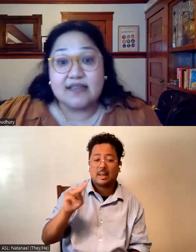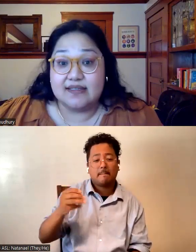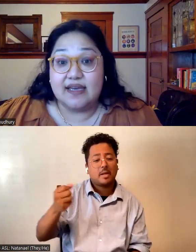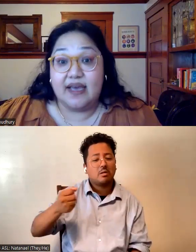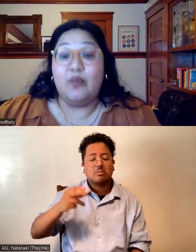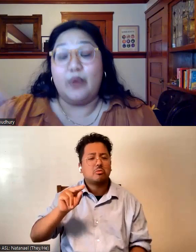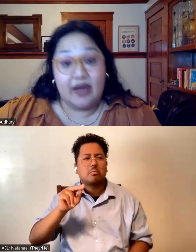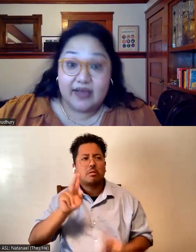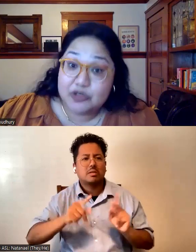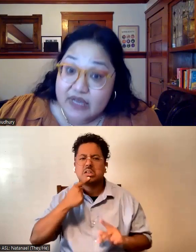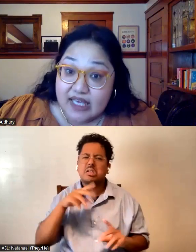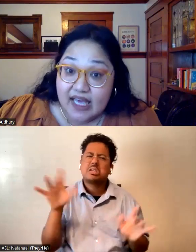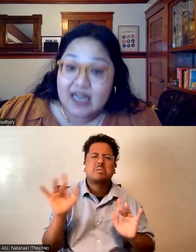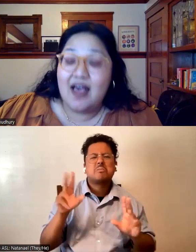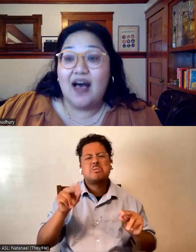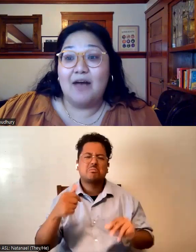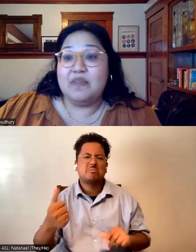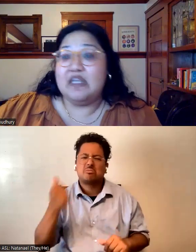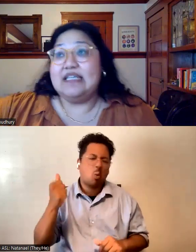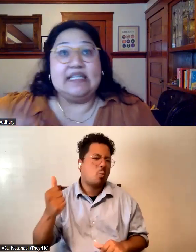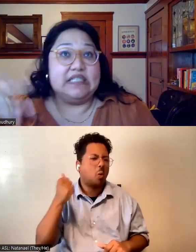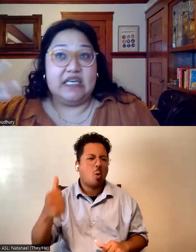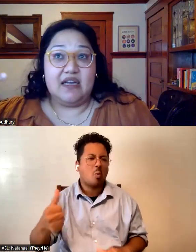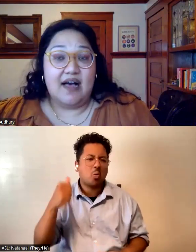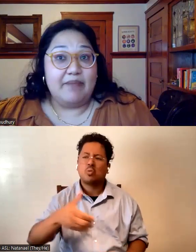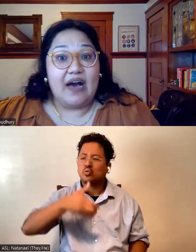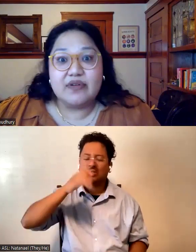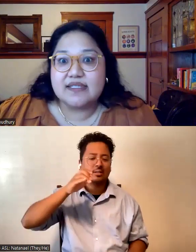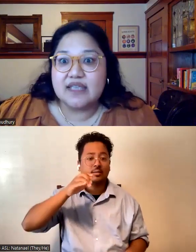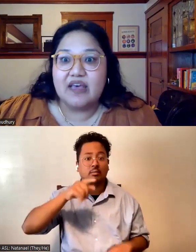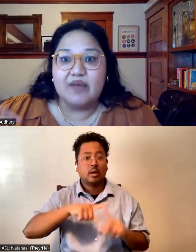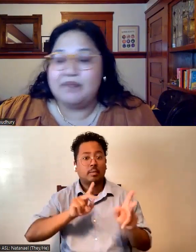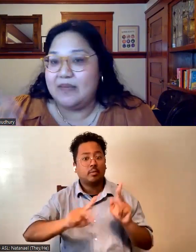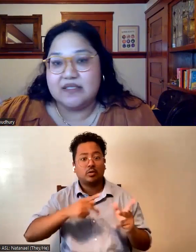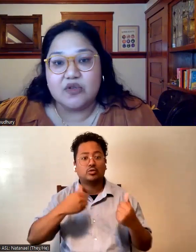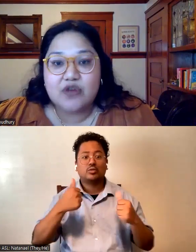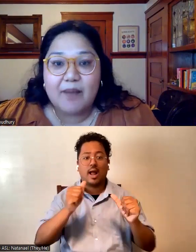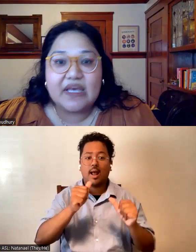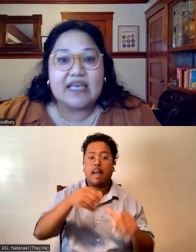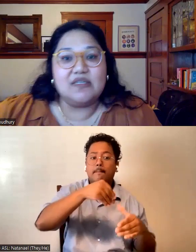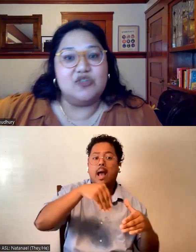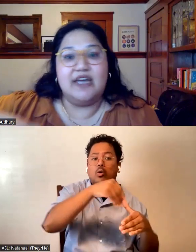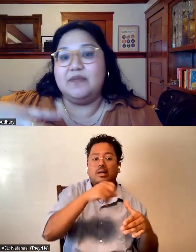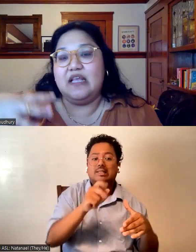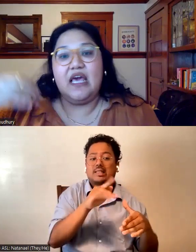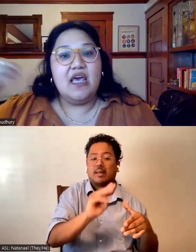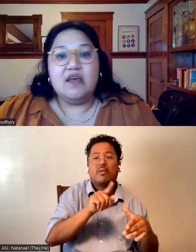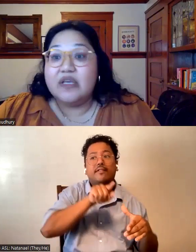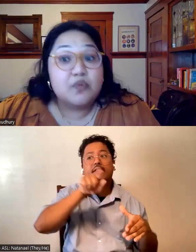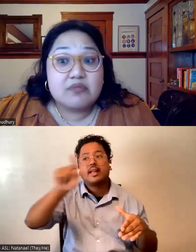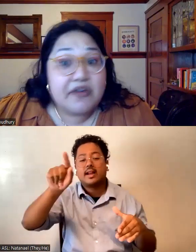this is disgusting. We're not going to drink it. They tested powdered skim on babies in the tropics and tried to be